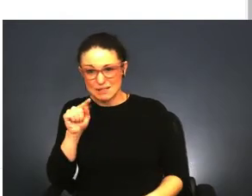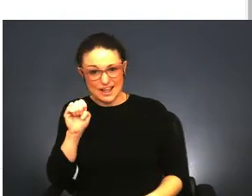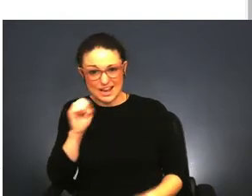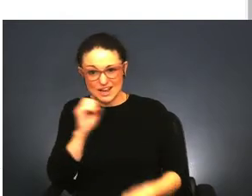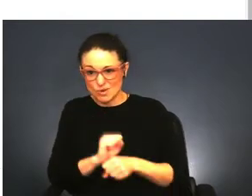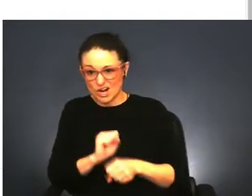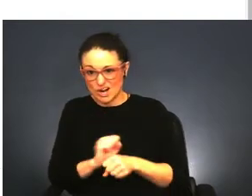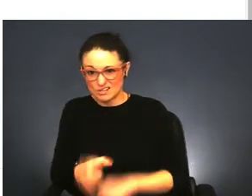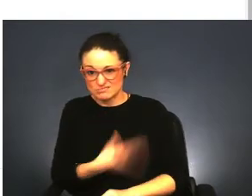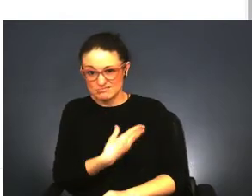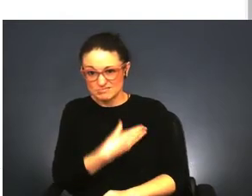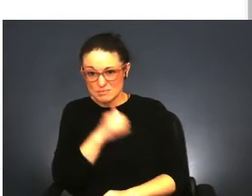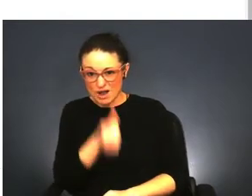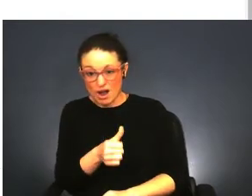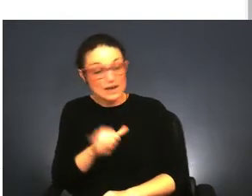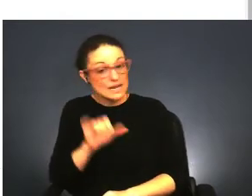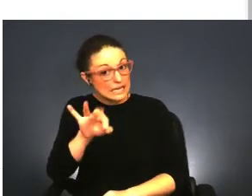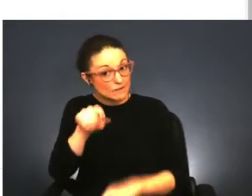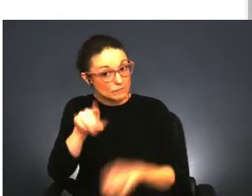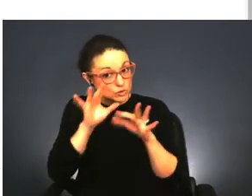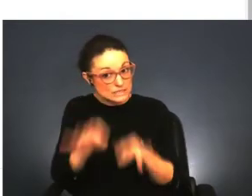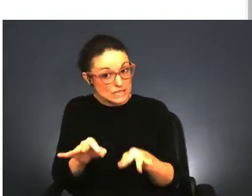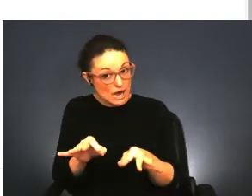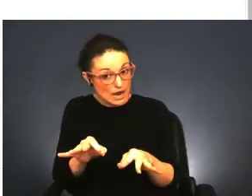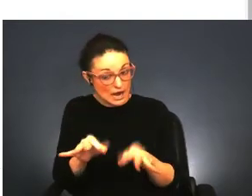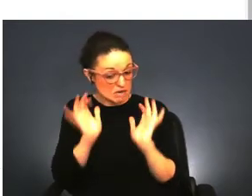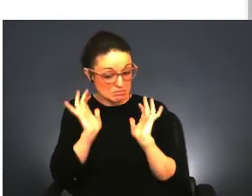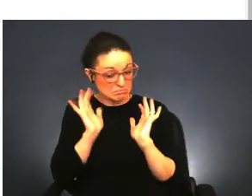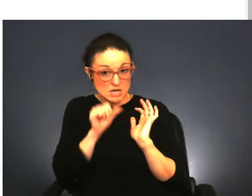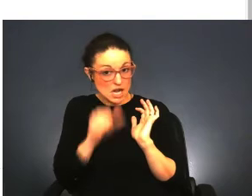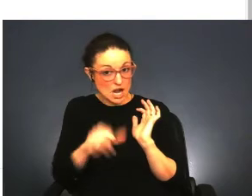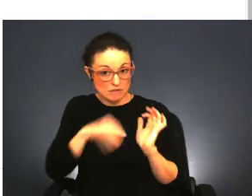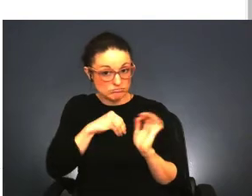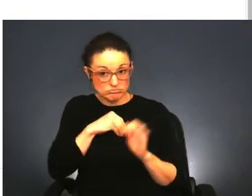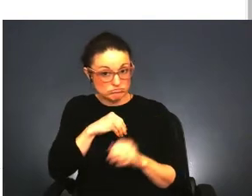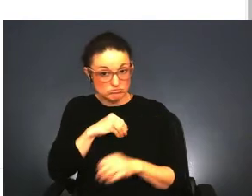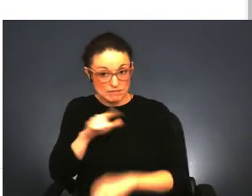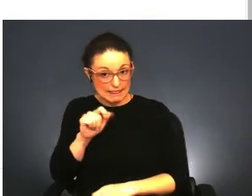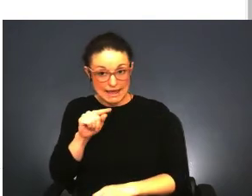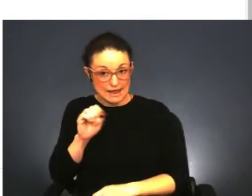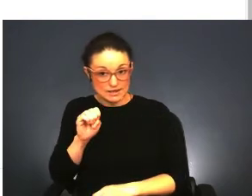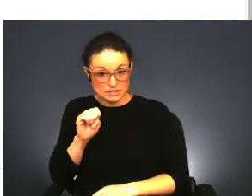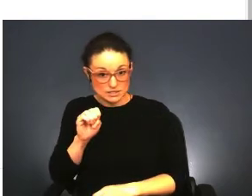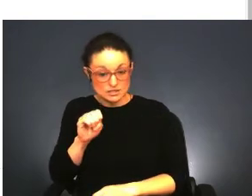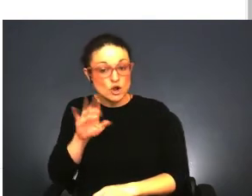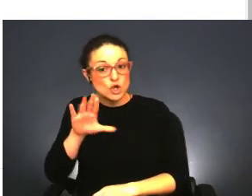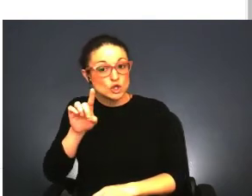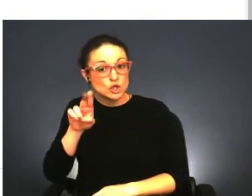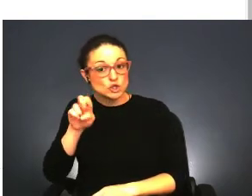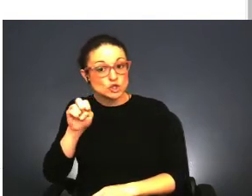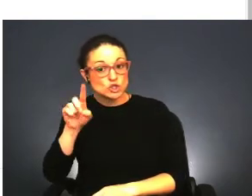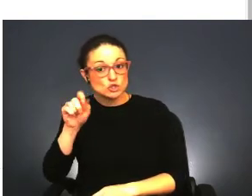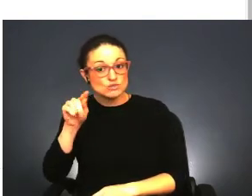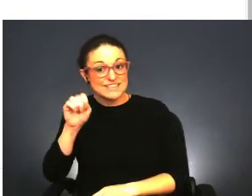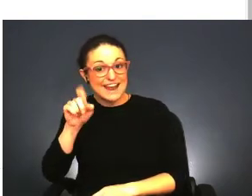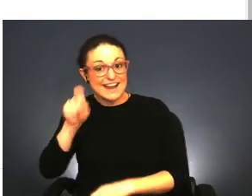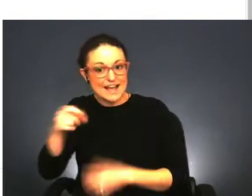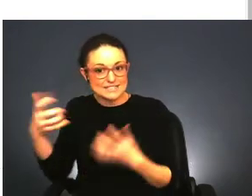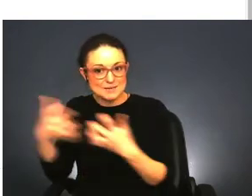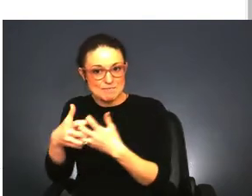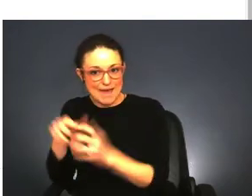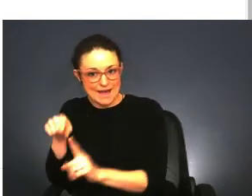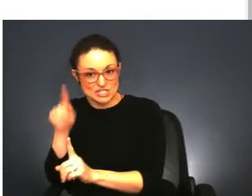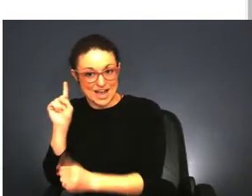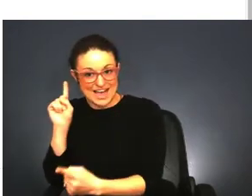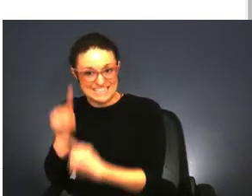you choose not to accept late work, then your due date has to match the until date. And so